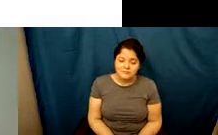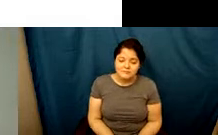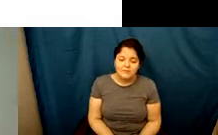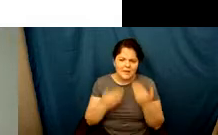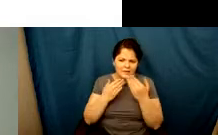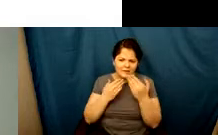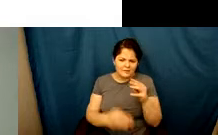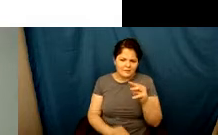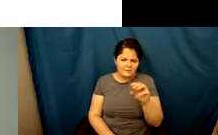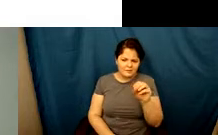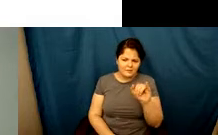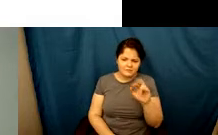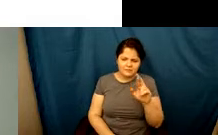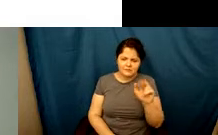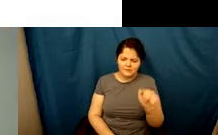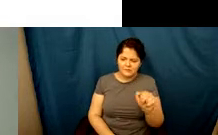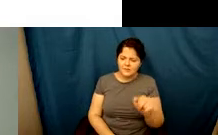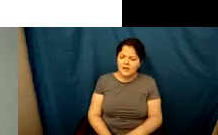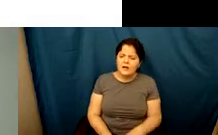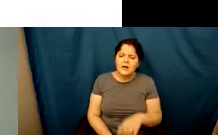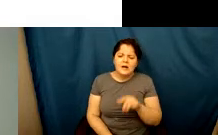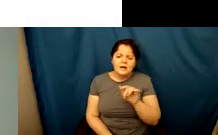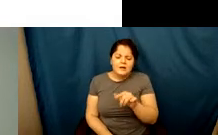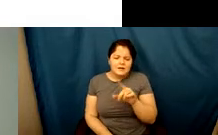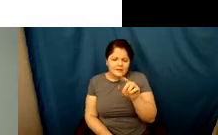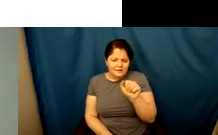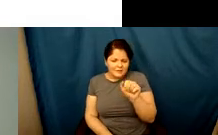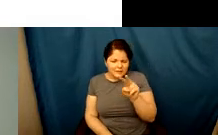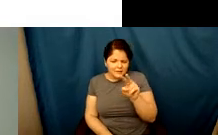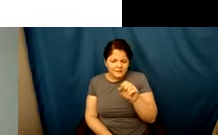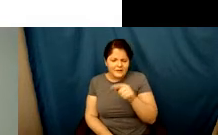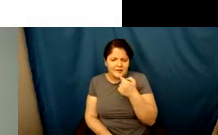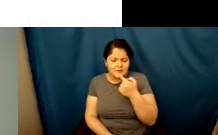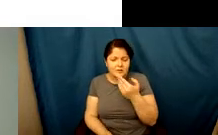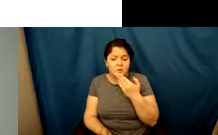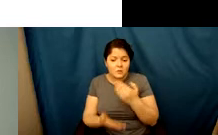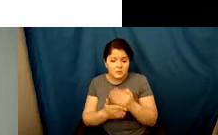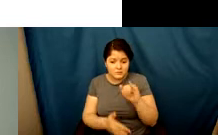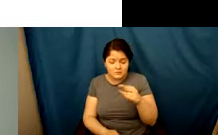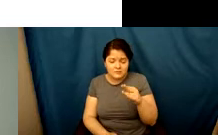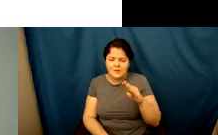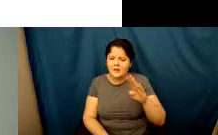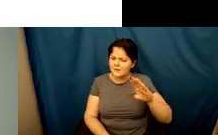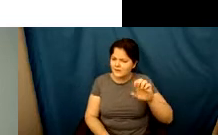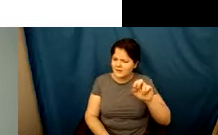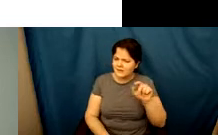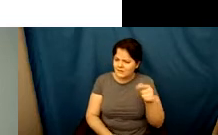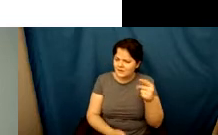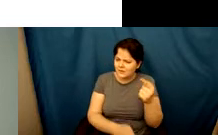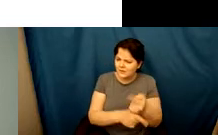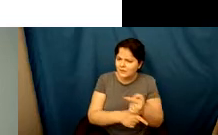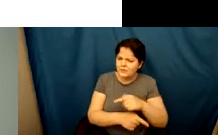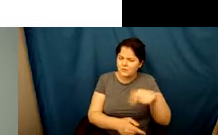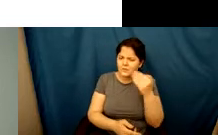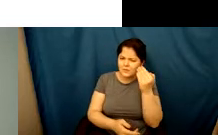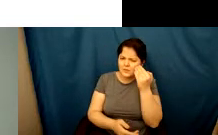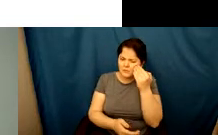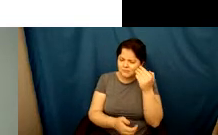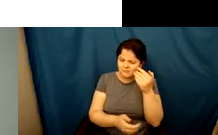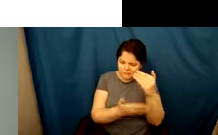Thank you, Maura. Dave says, great job. Ben is right. You nailed every item on the to-do list. Thank you,